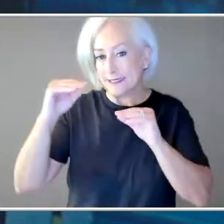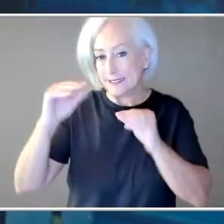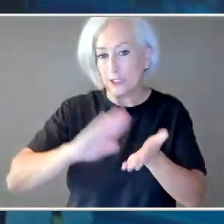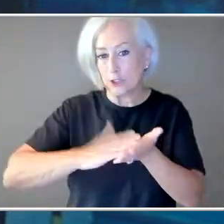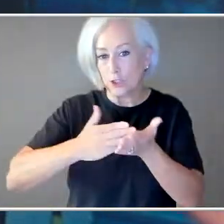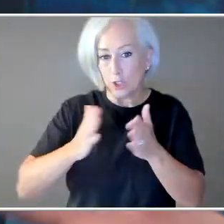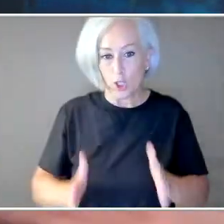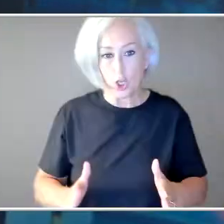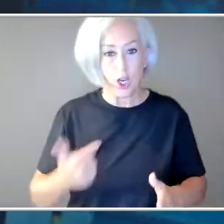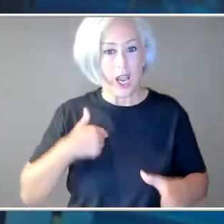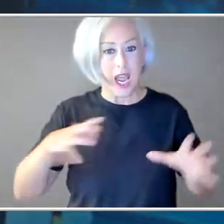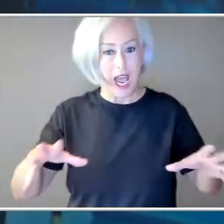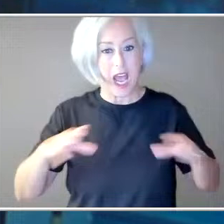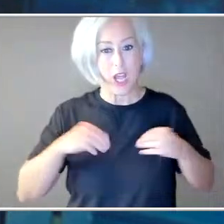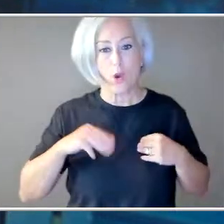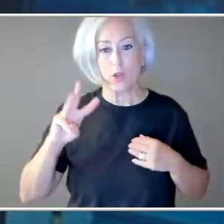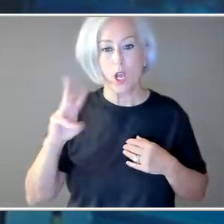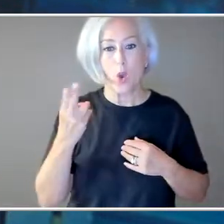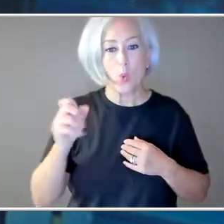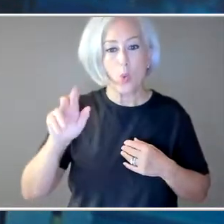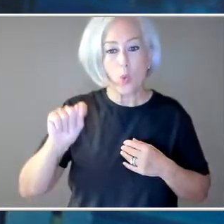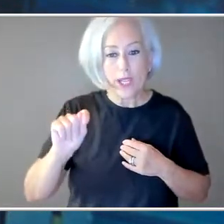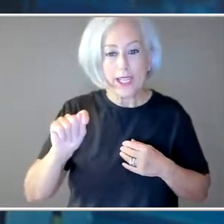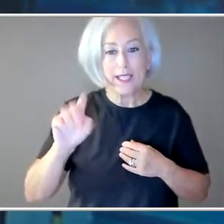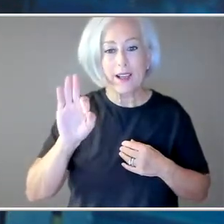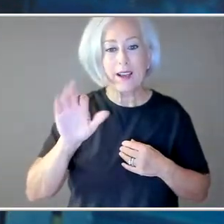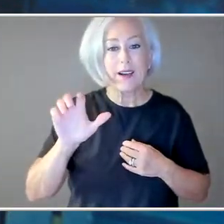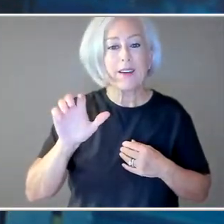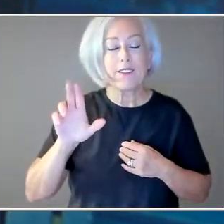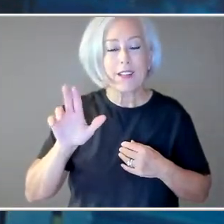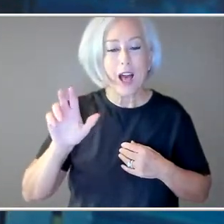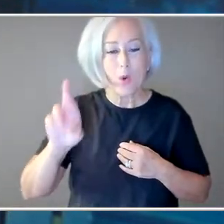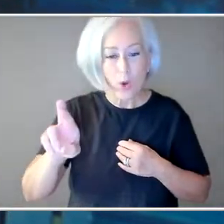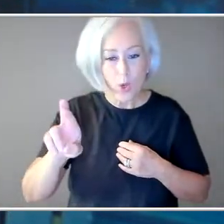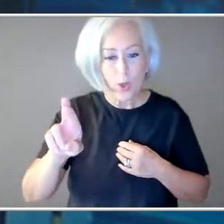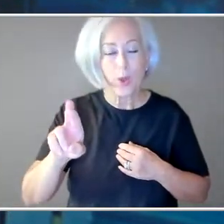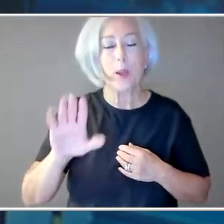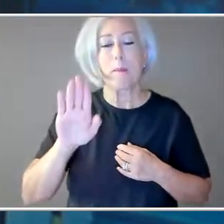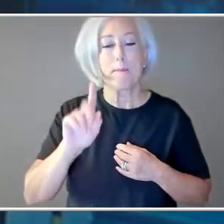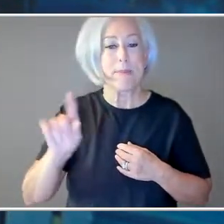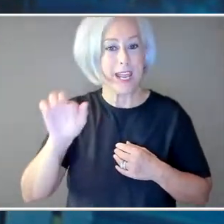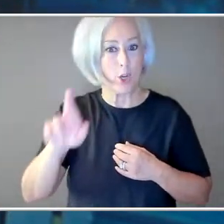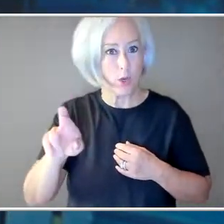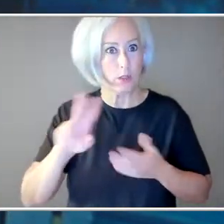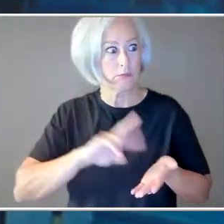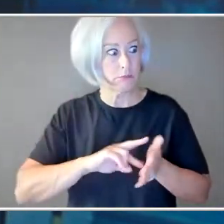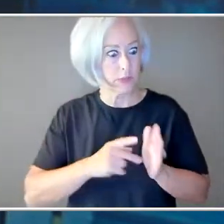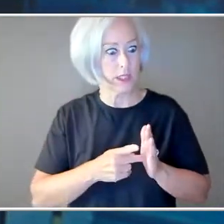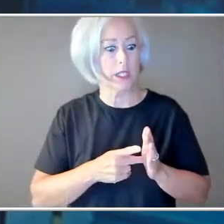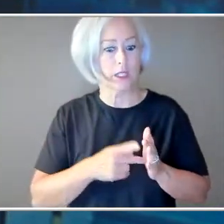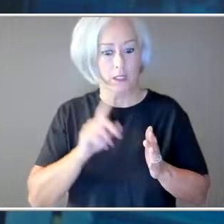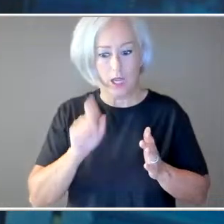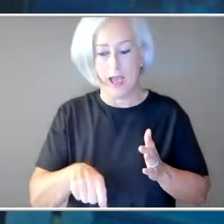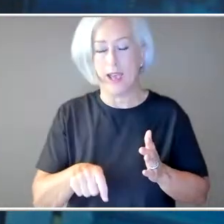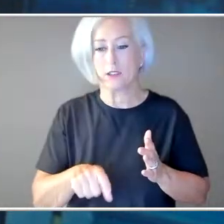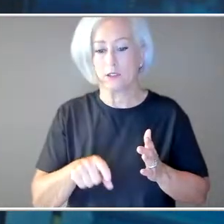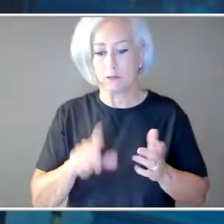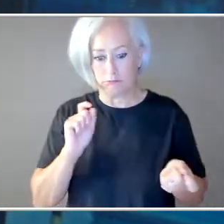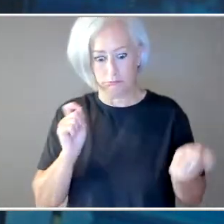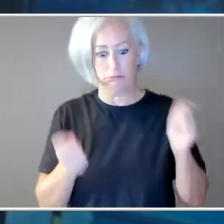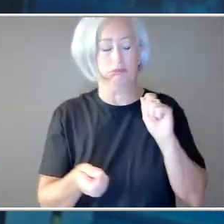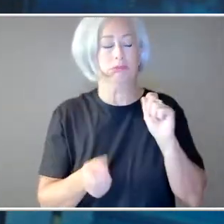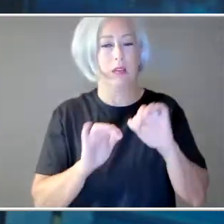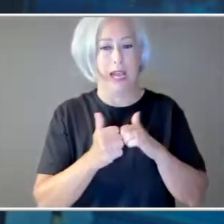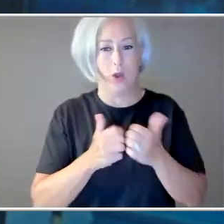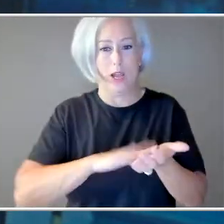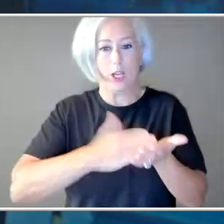time. So it was quite an adjustment for me and for our family. You know, we at the time, because my son was so small and he